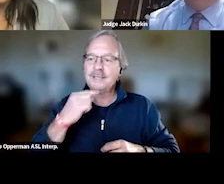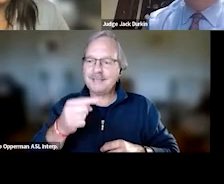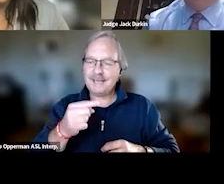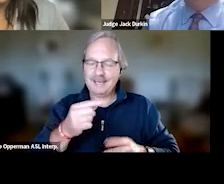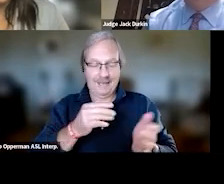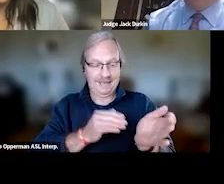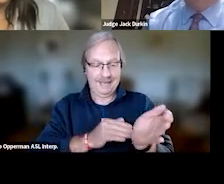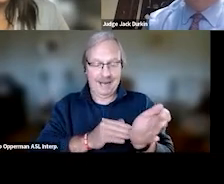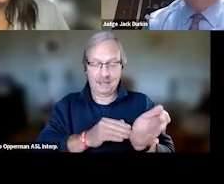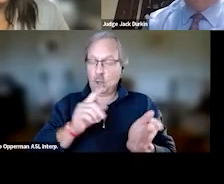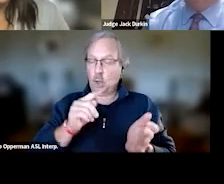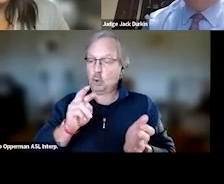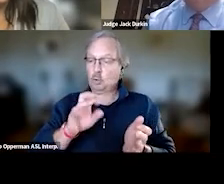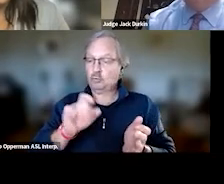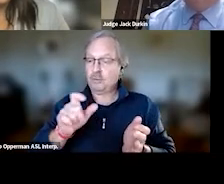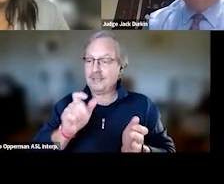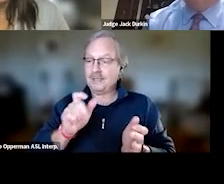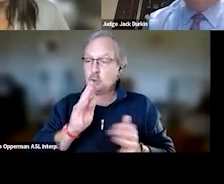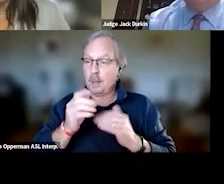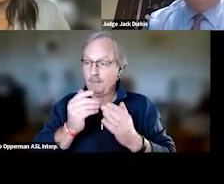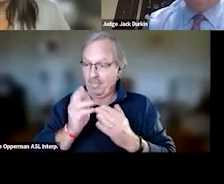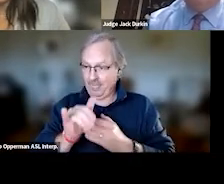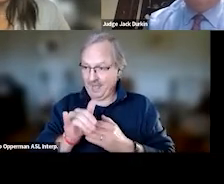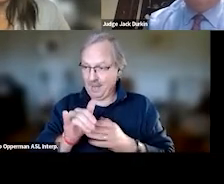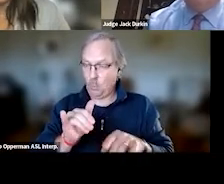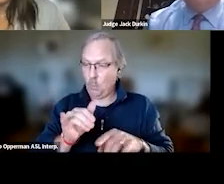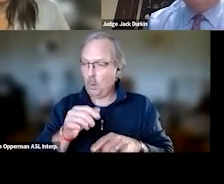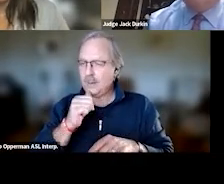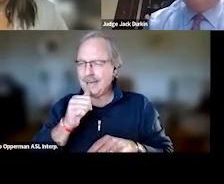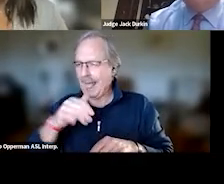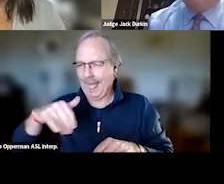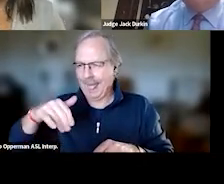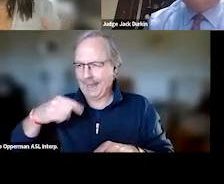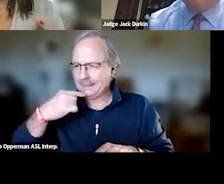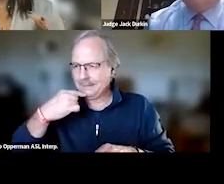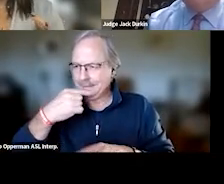talked about. And I think one of the things that we haven't mentioned yet is that